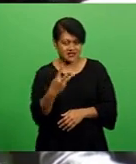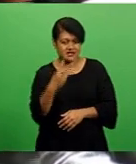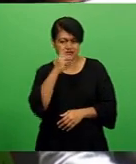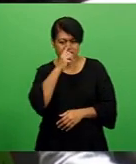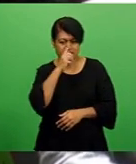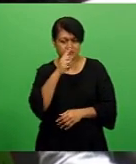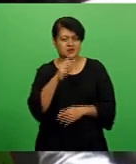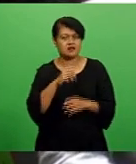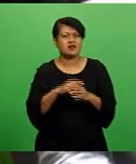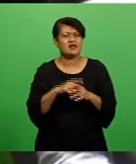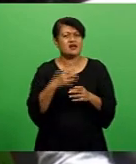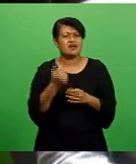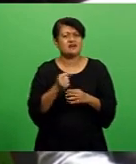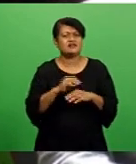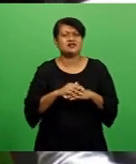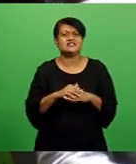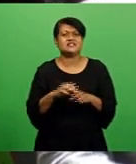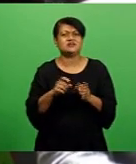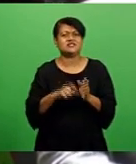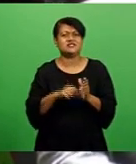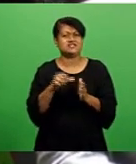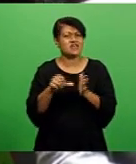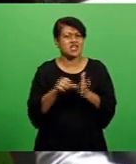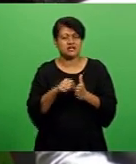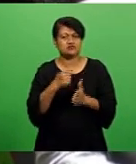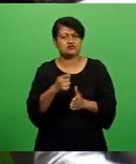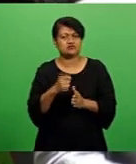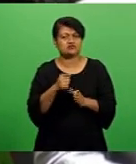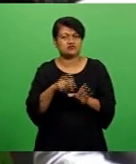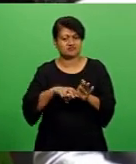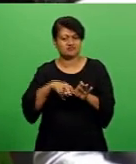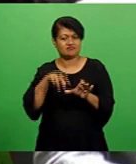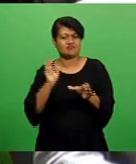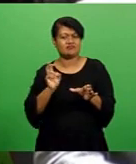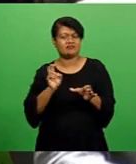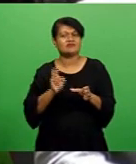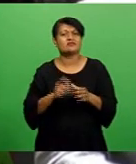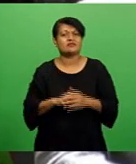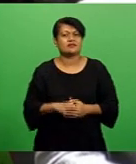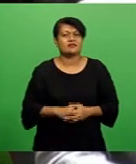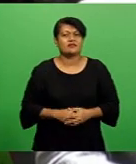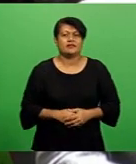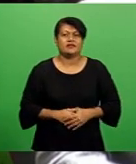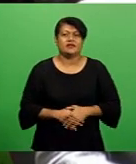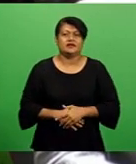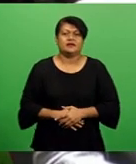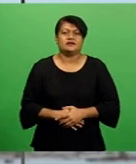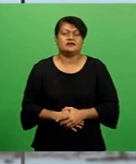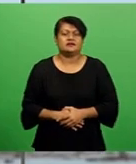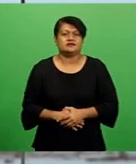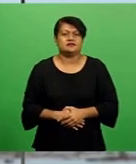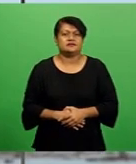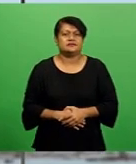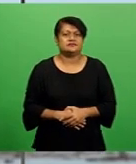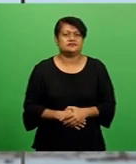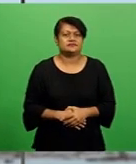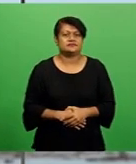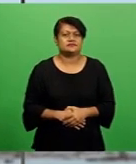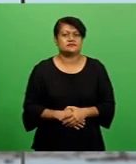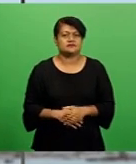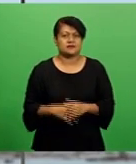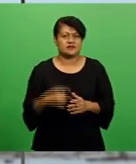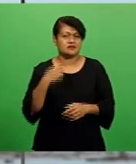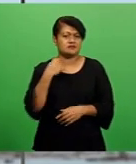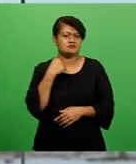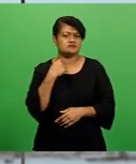retirement age have over $500,000 as balance. Koroi Tandulala, FBC News. The meat